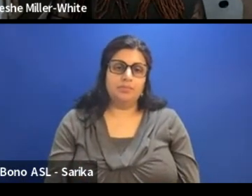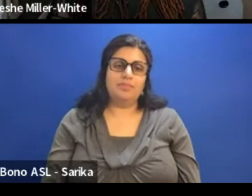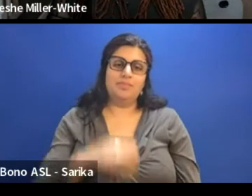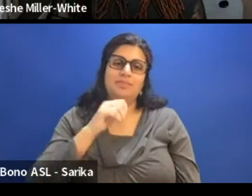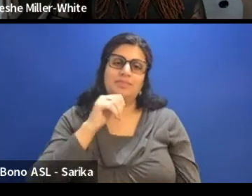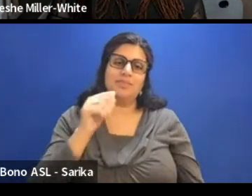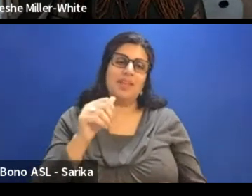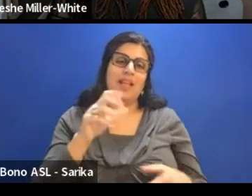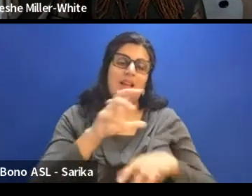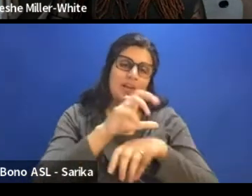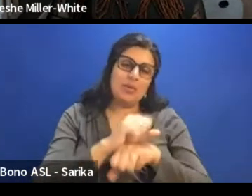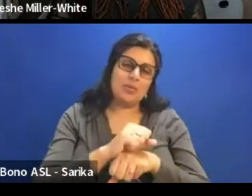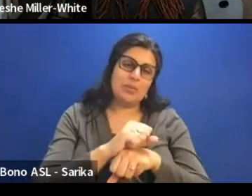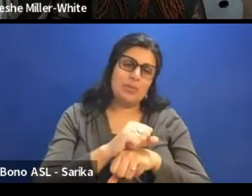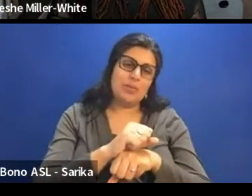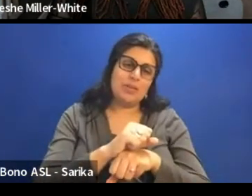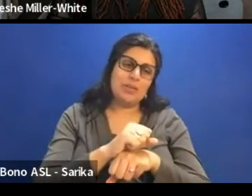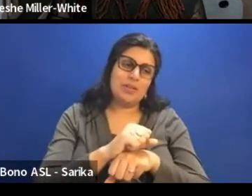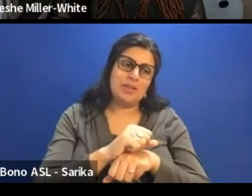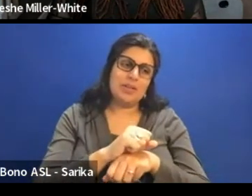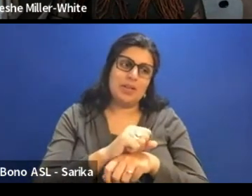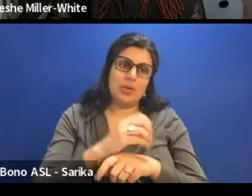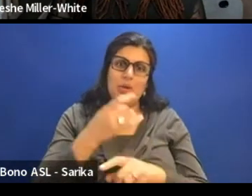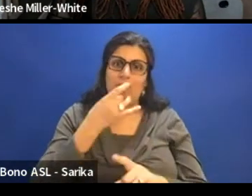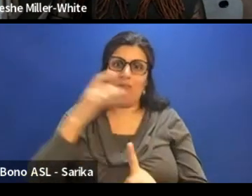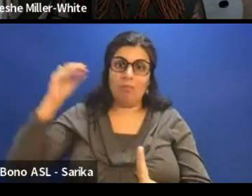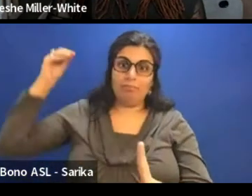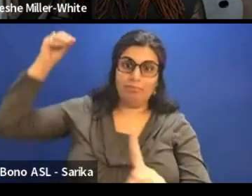is not used to being right in the public eye,